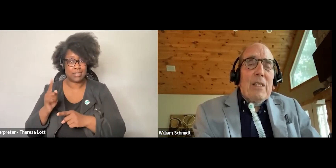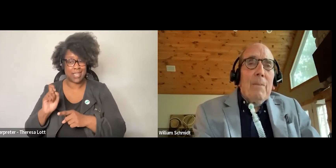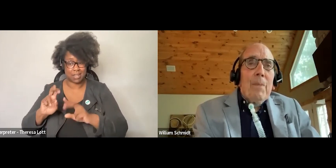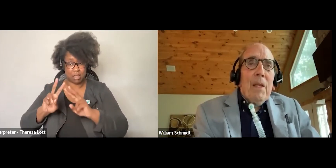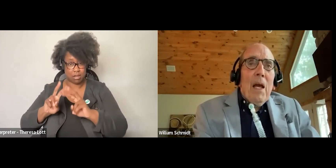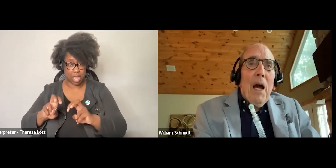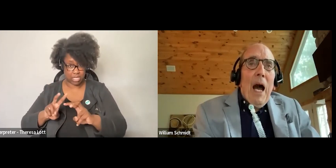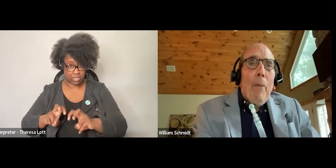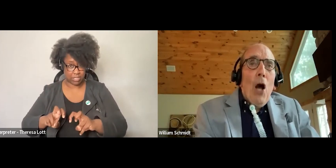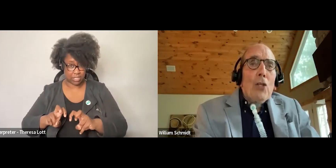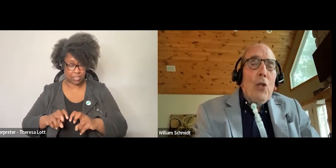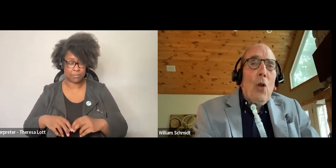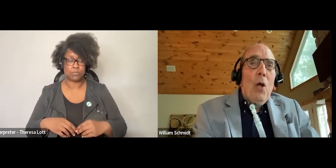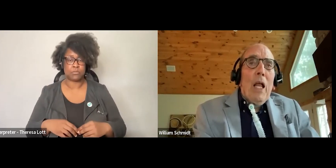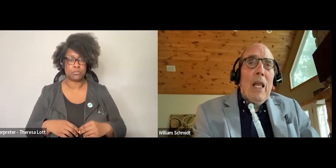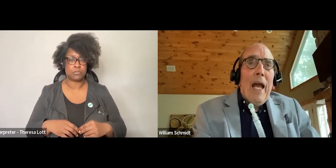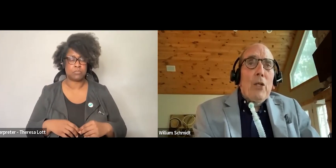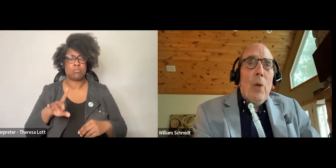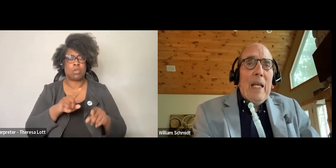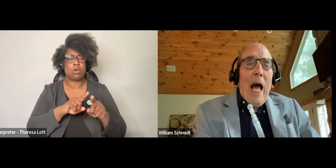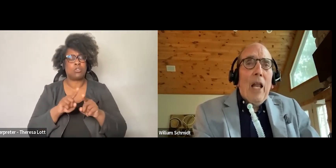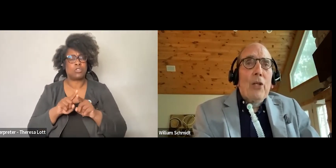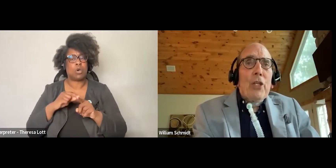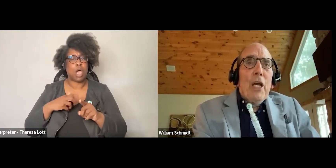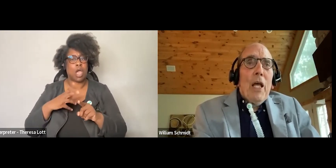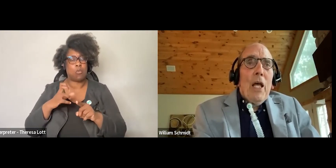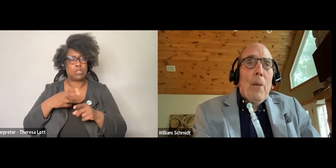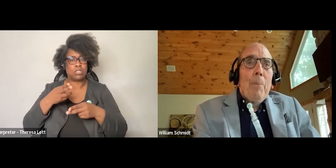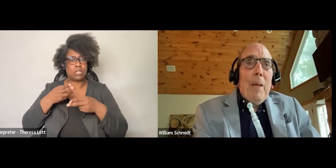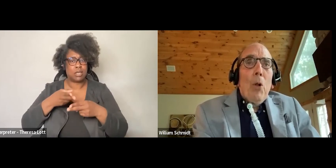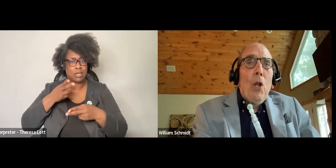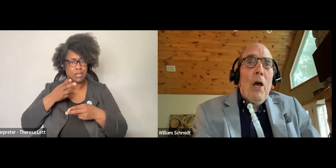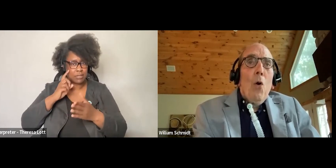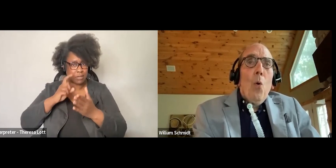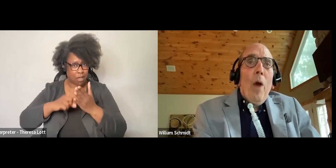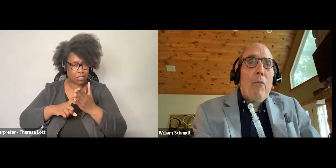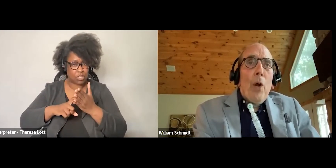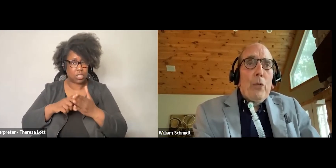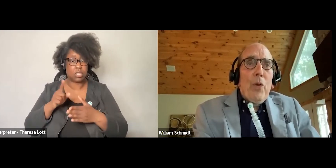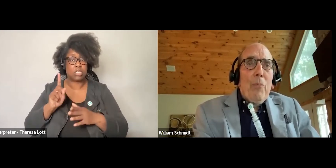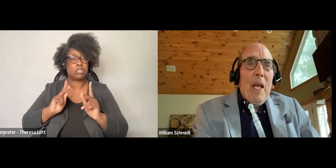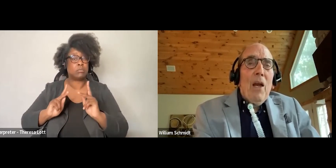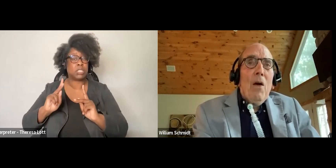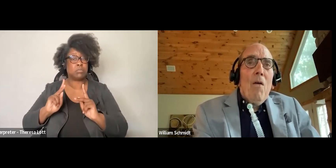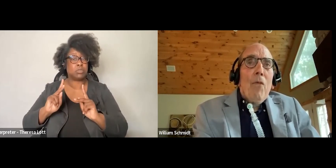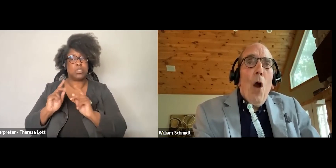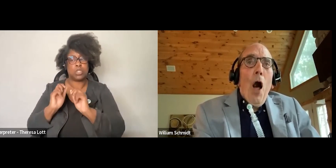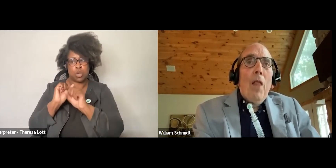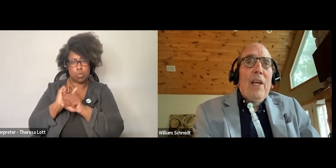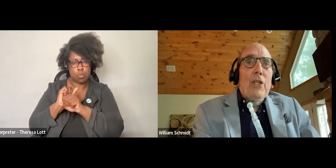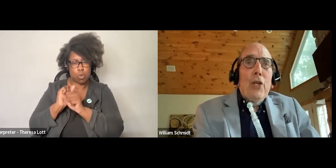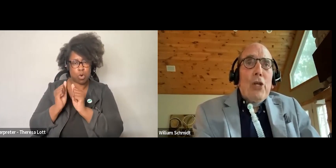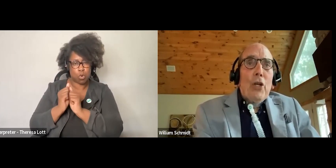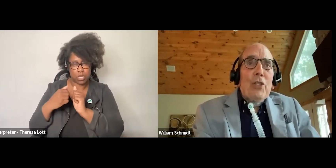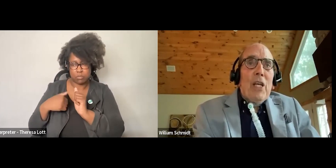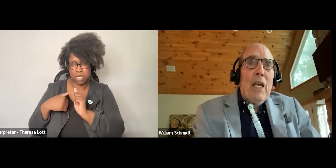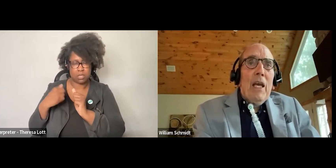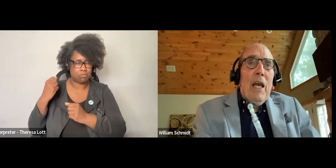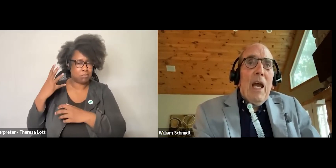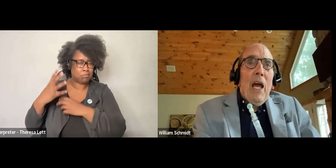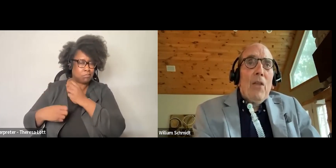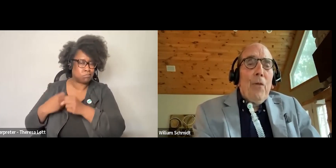analysis. I would also like to acknowledge the people who have worked with me for all these